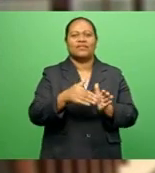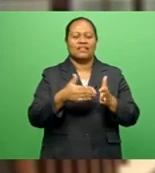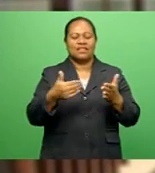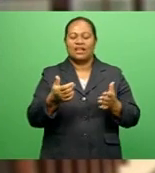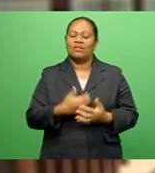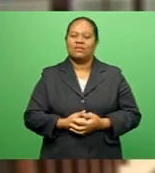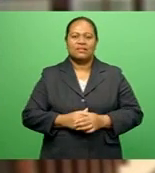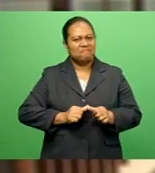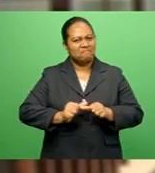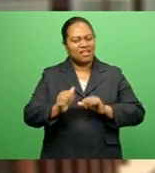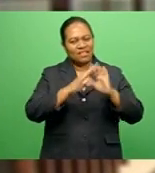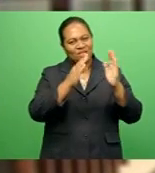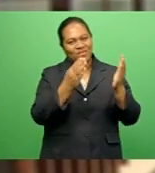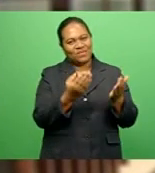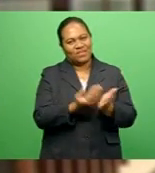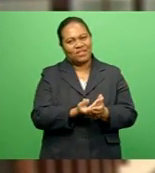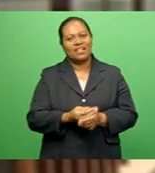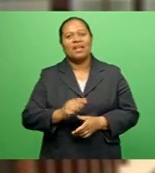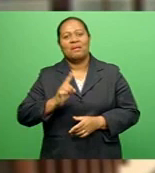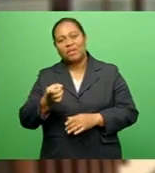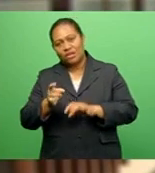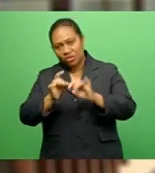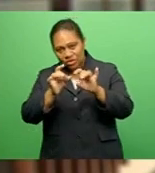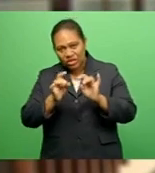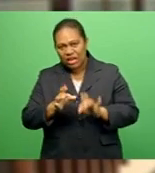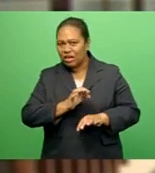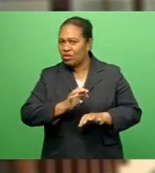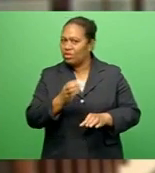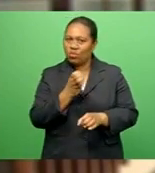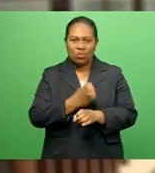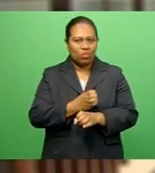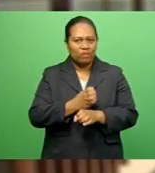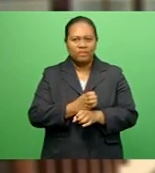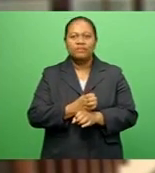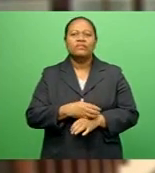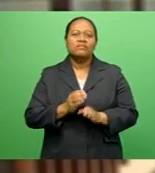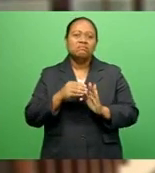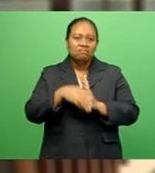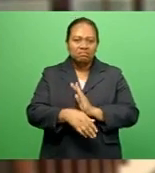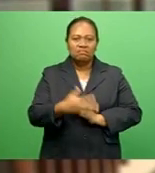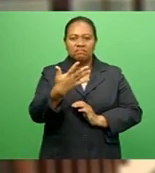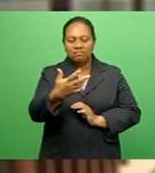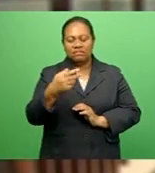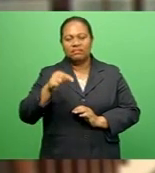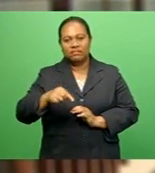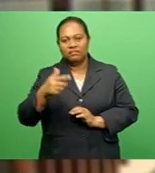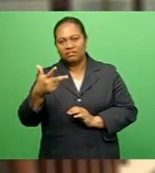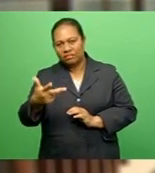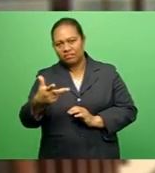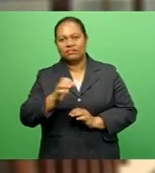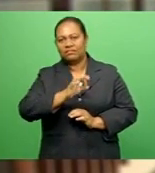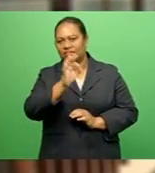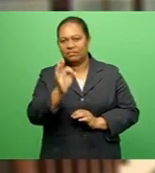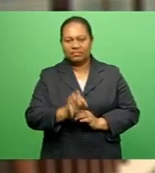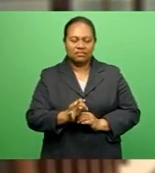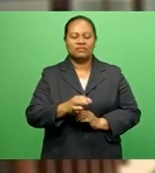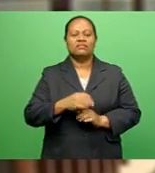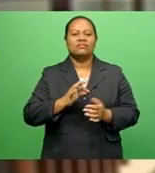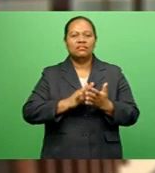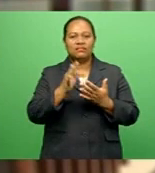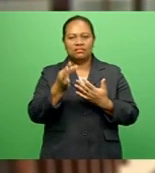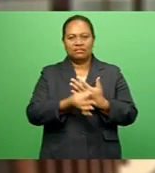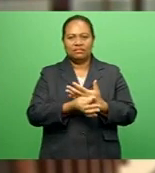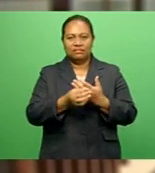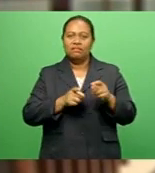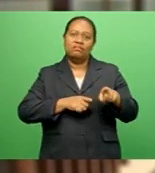world. On the other hand, Australia's unemployment rate fell to 5.8% in February. The surprisingly large